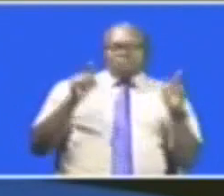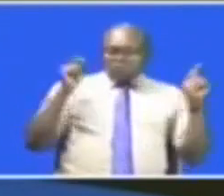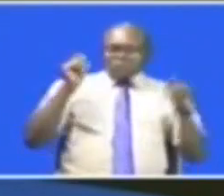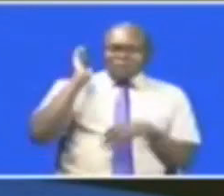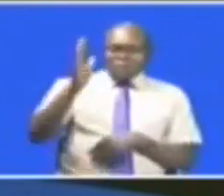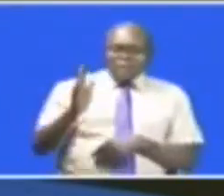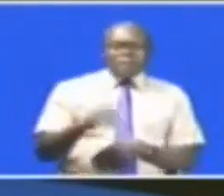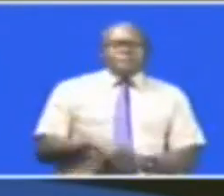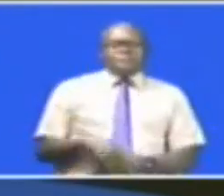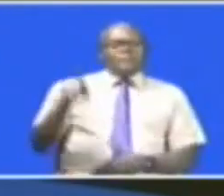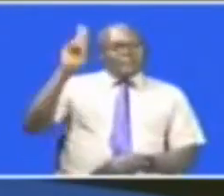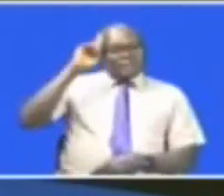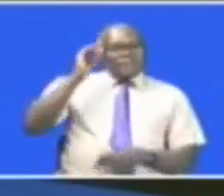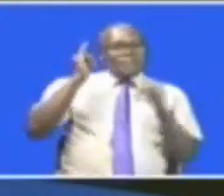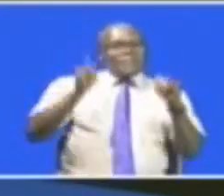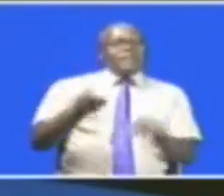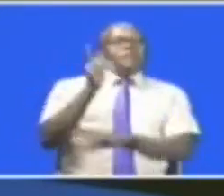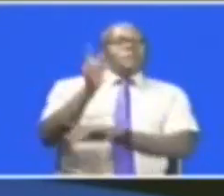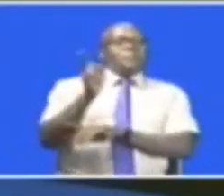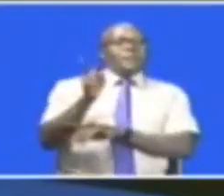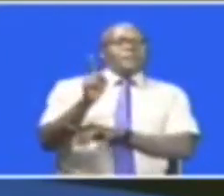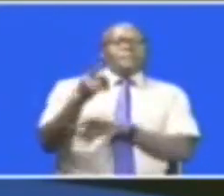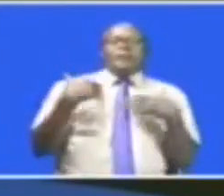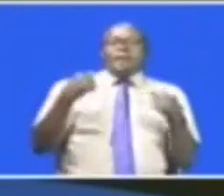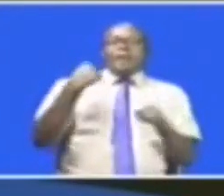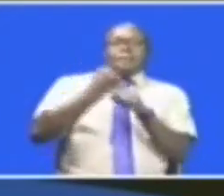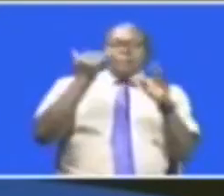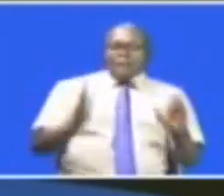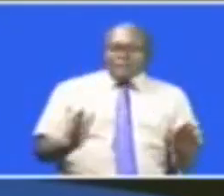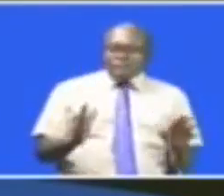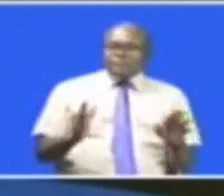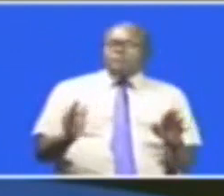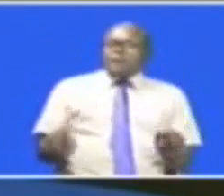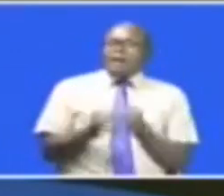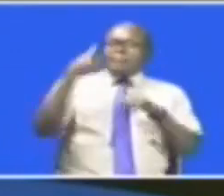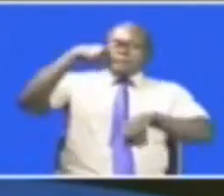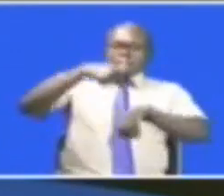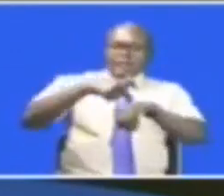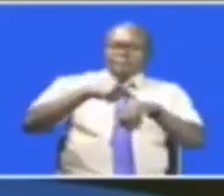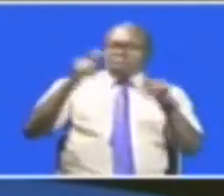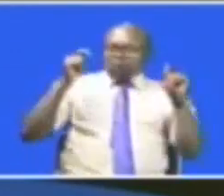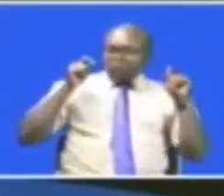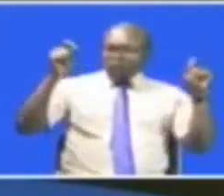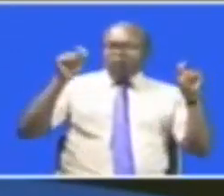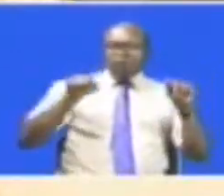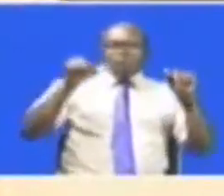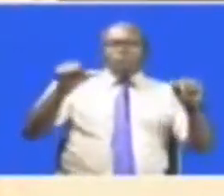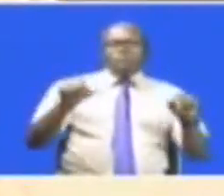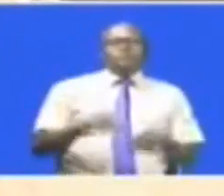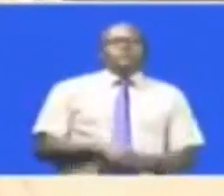a nationwide strike. Remember, this is the latest threat by the health workers coming in the midst of the ongoing strike by